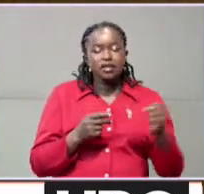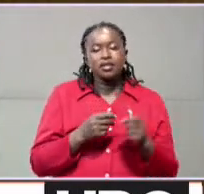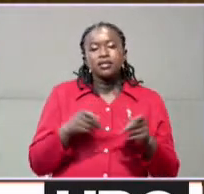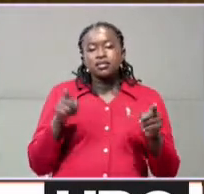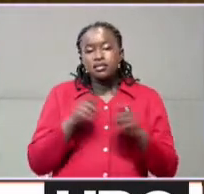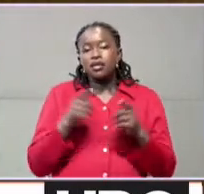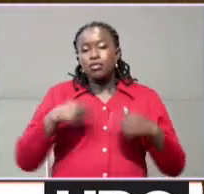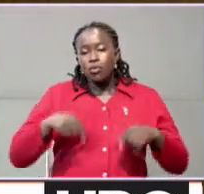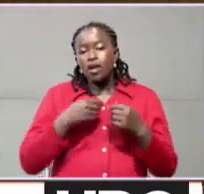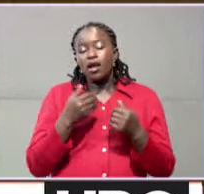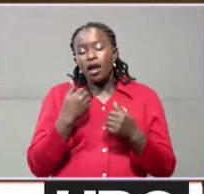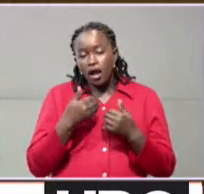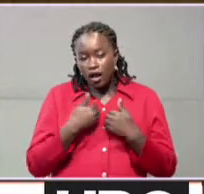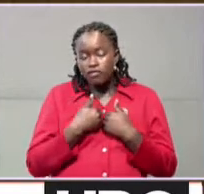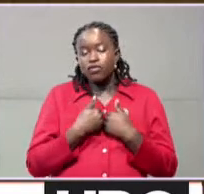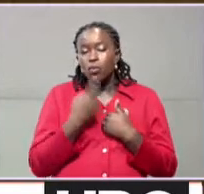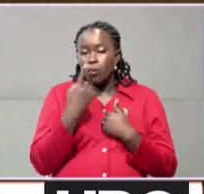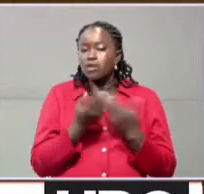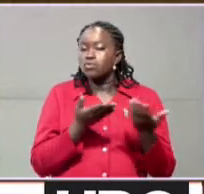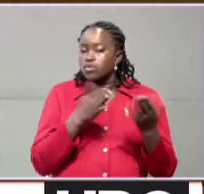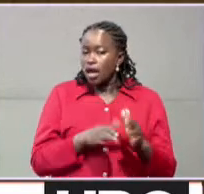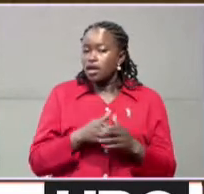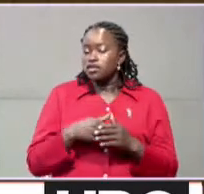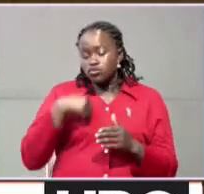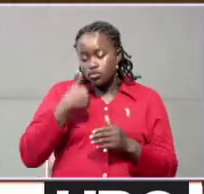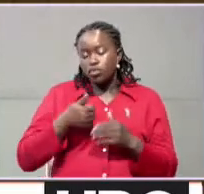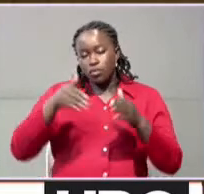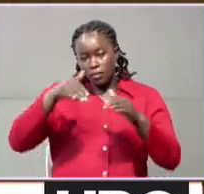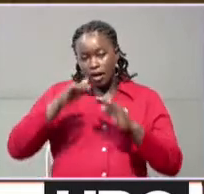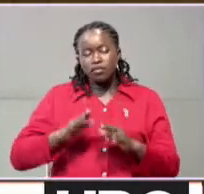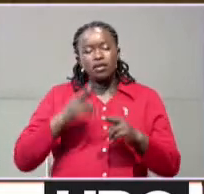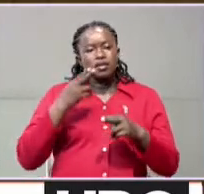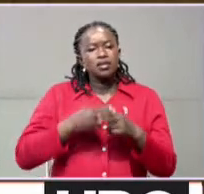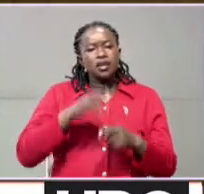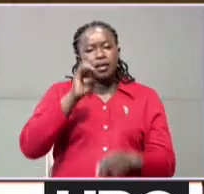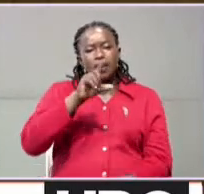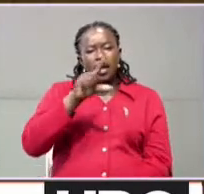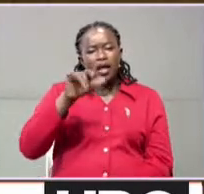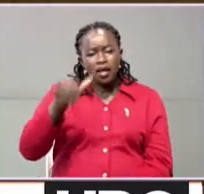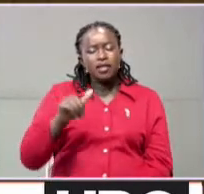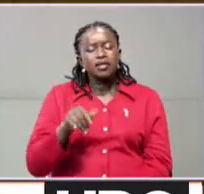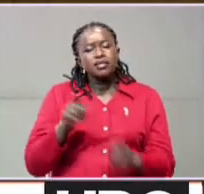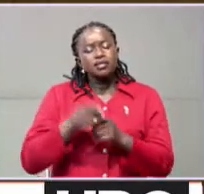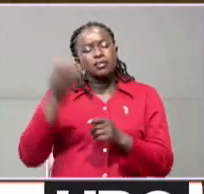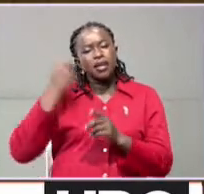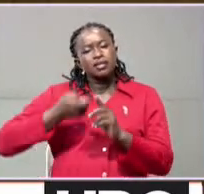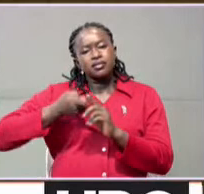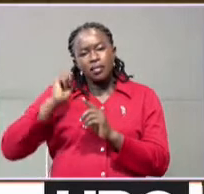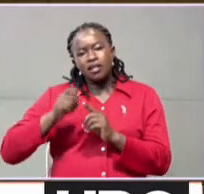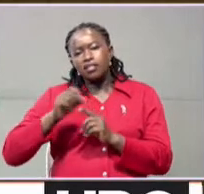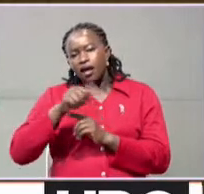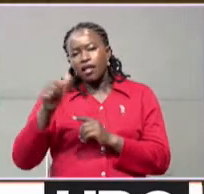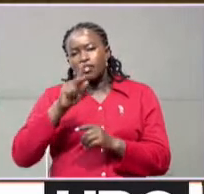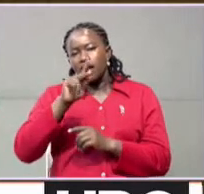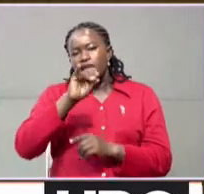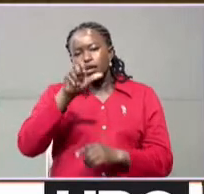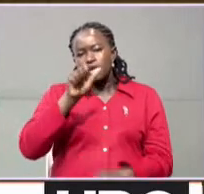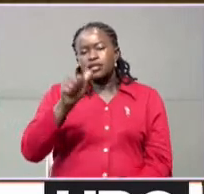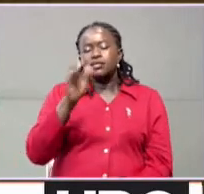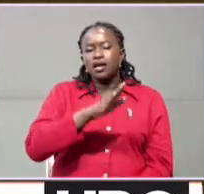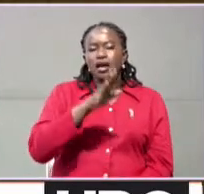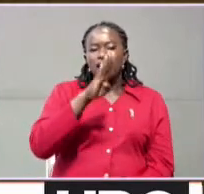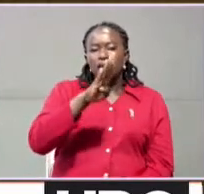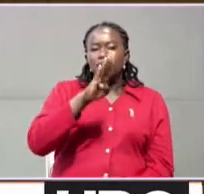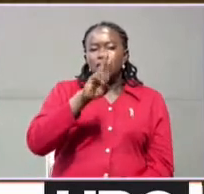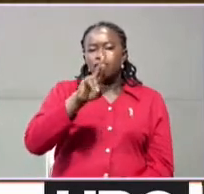to be buried tomorrow for one called uh early last month we lost one called kisa brian and there's another one called